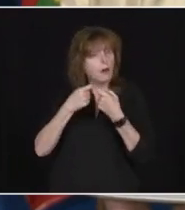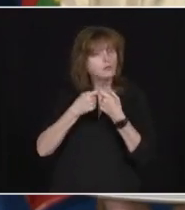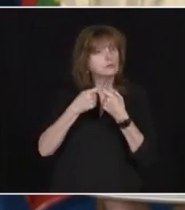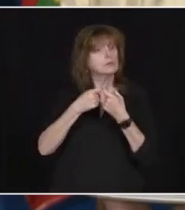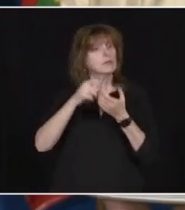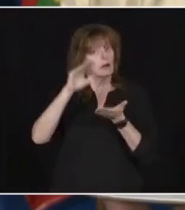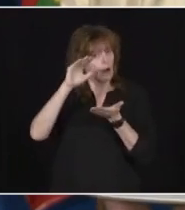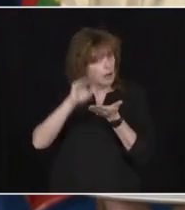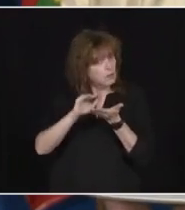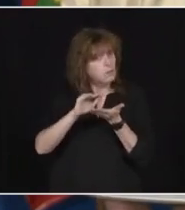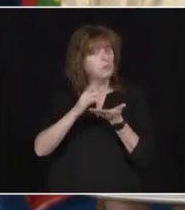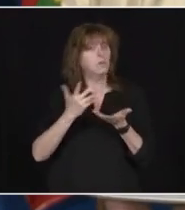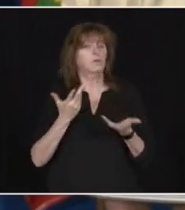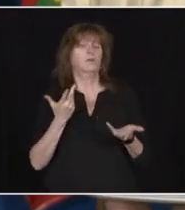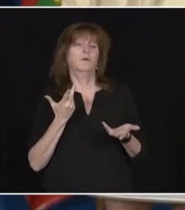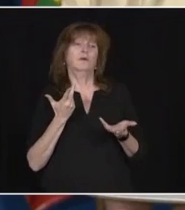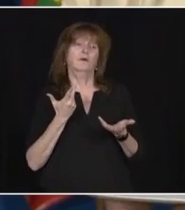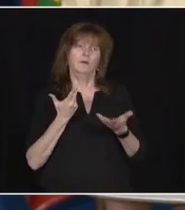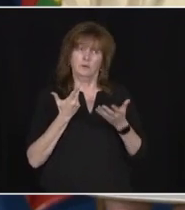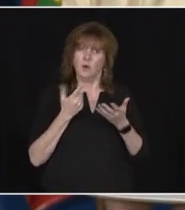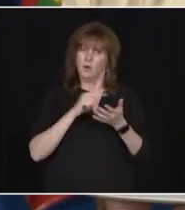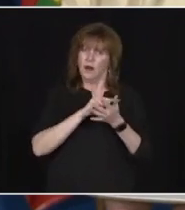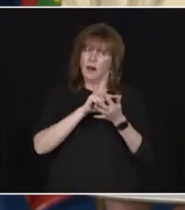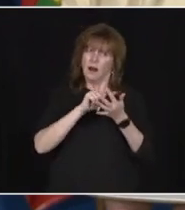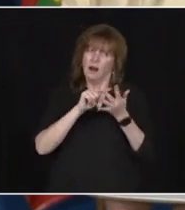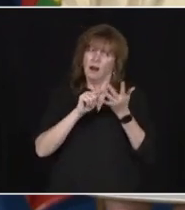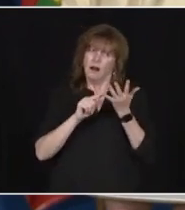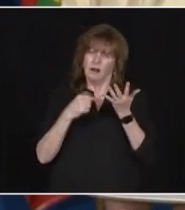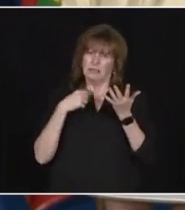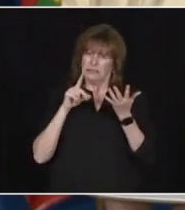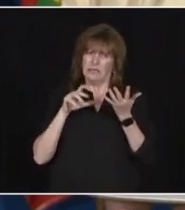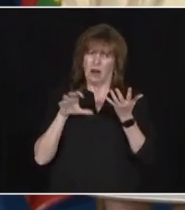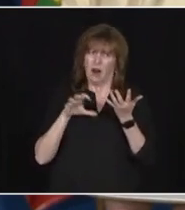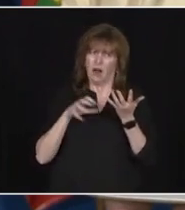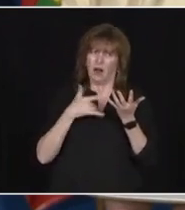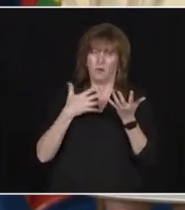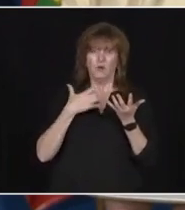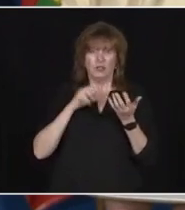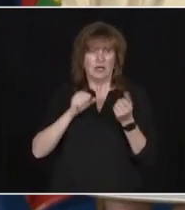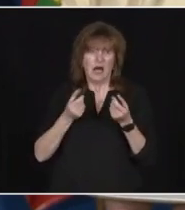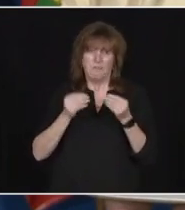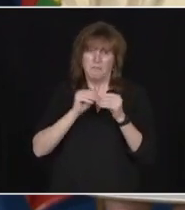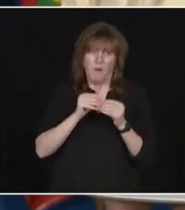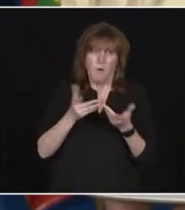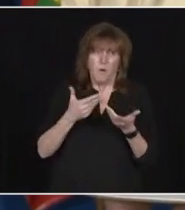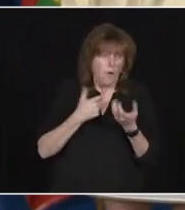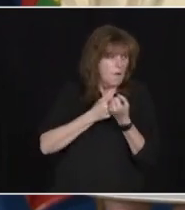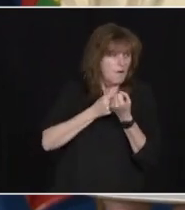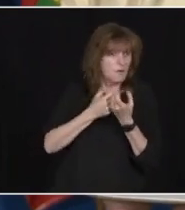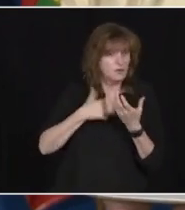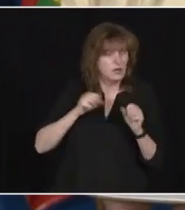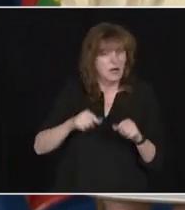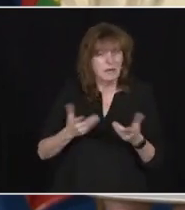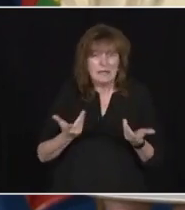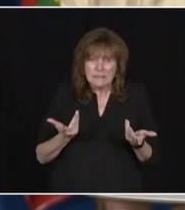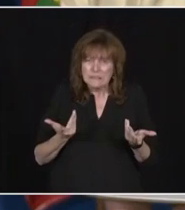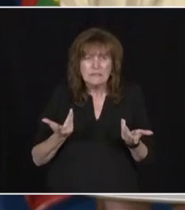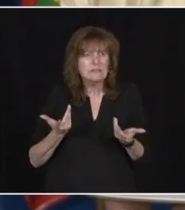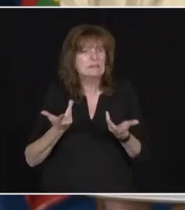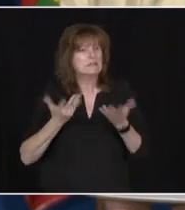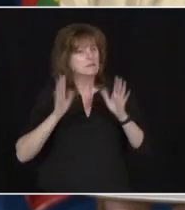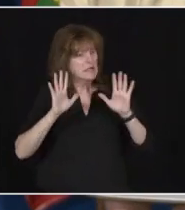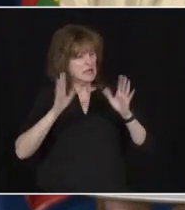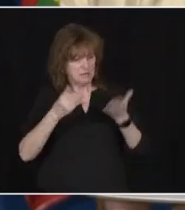I think we've done quite a bit. Do I wish we could do more? Yes, I wish we could do more. But it goes back to we just don't have the